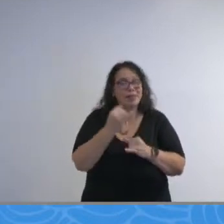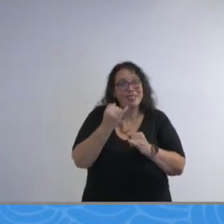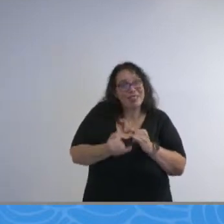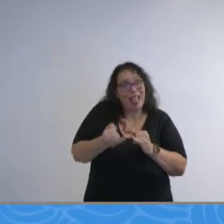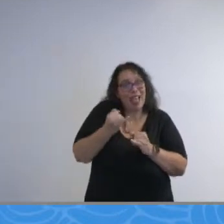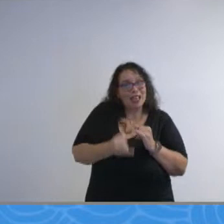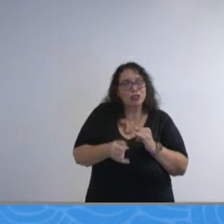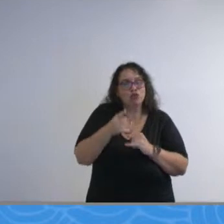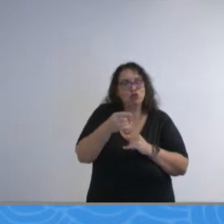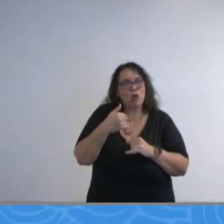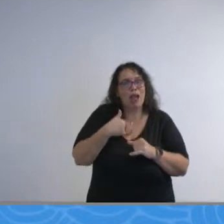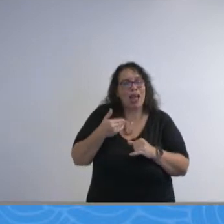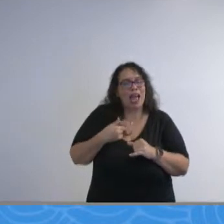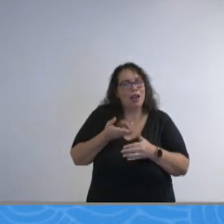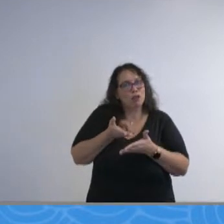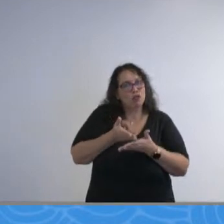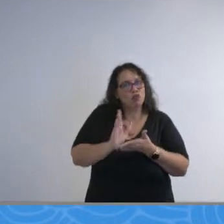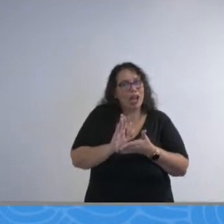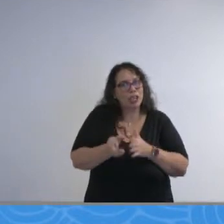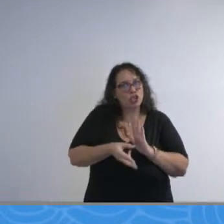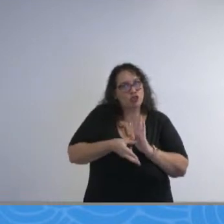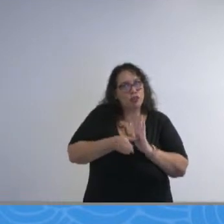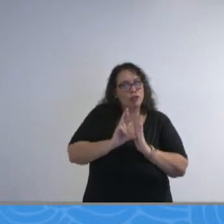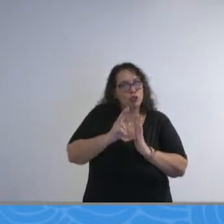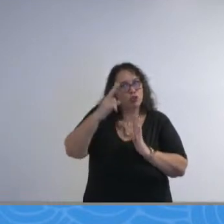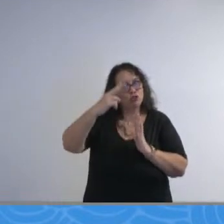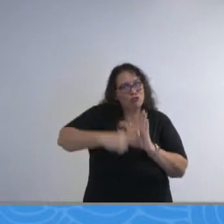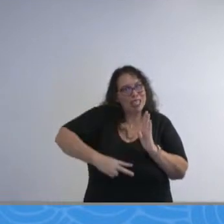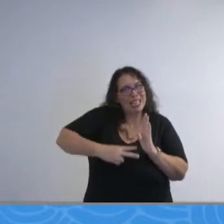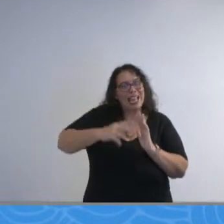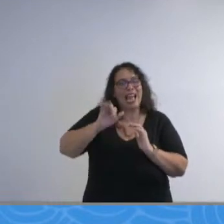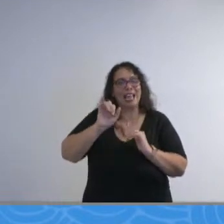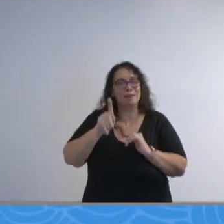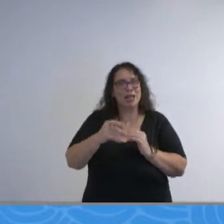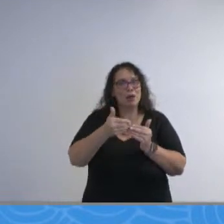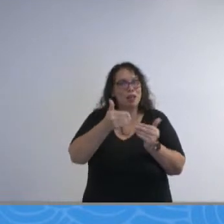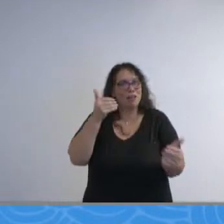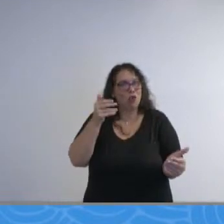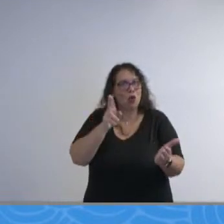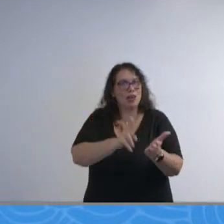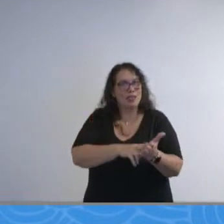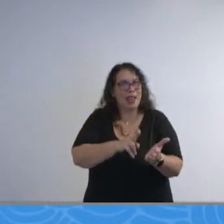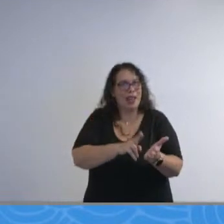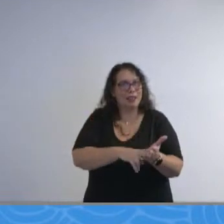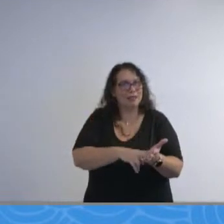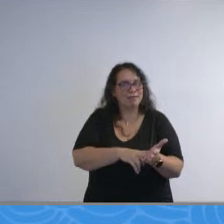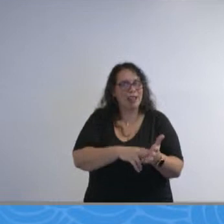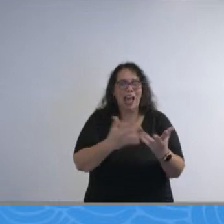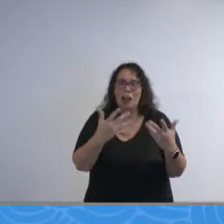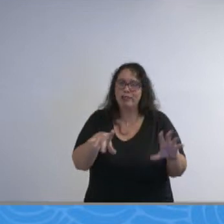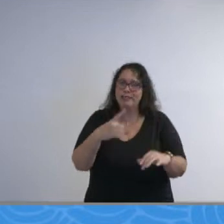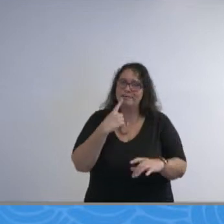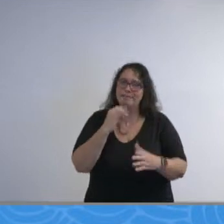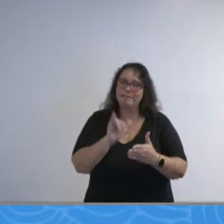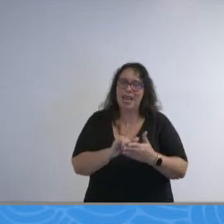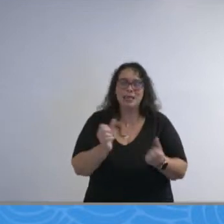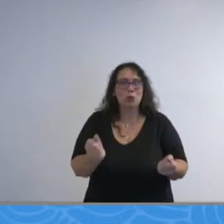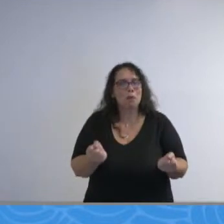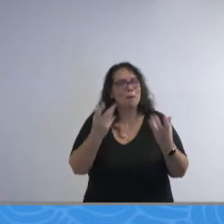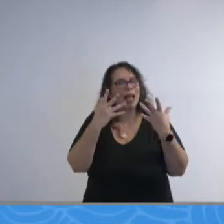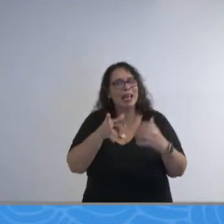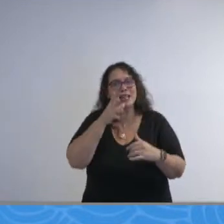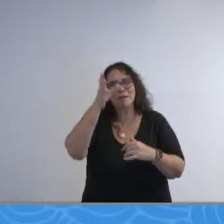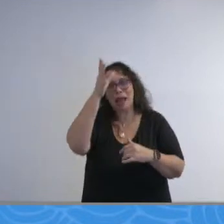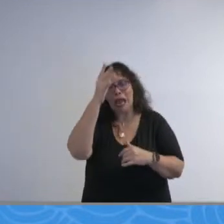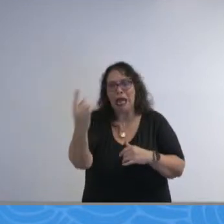right to review the IEP before you sign it. I talked about that already. I have so many parents that come to me saying, I